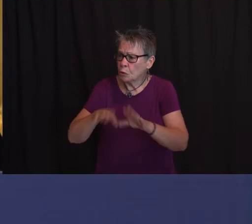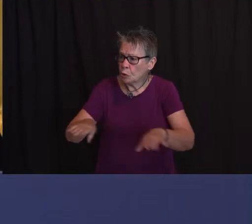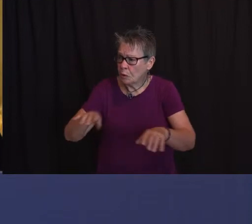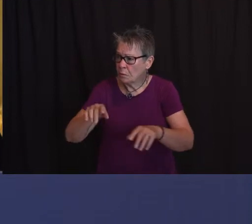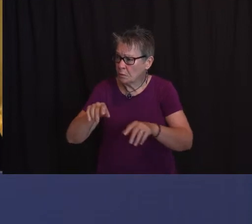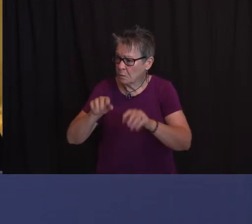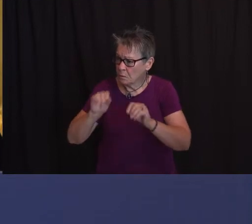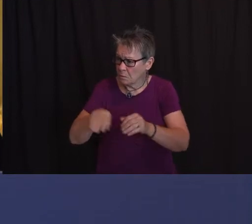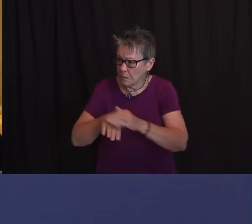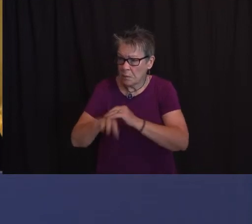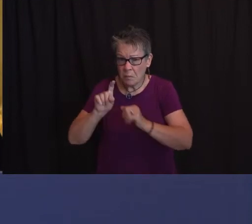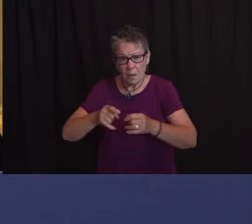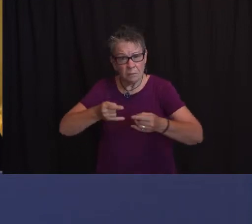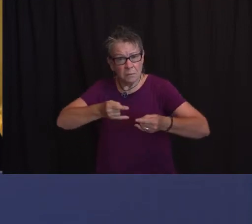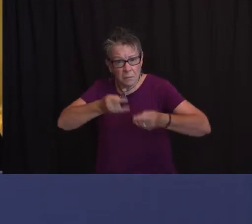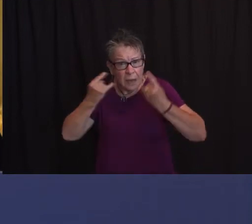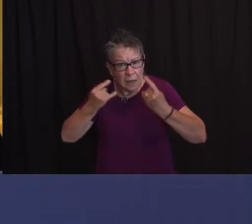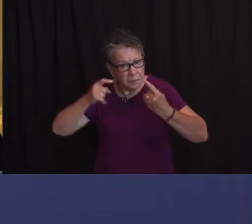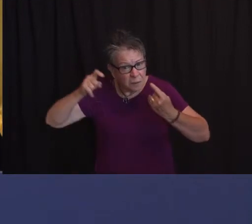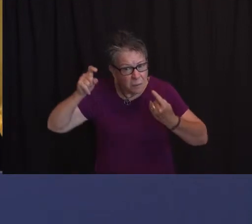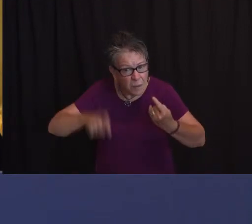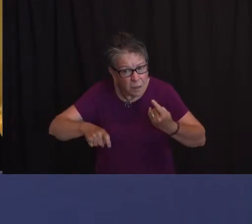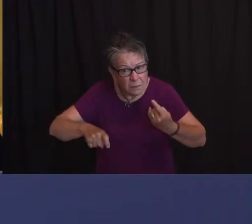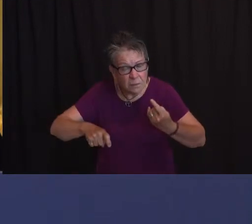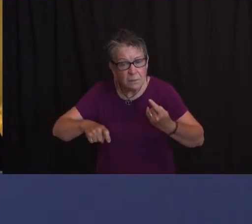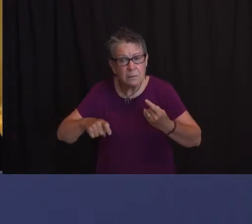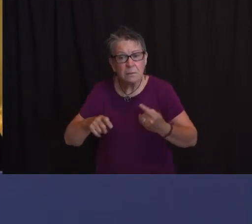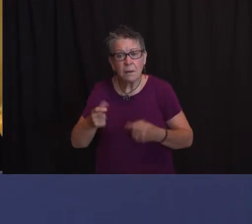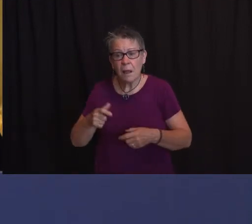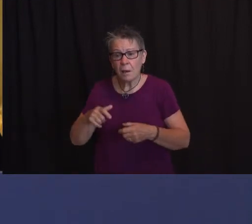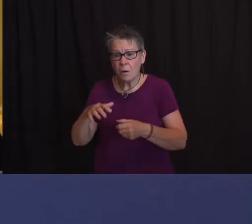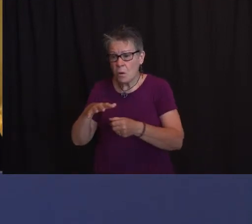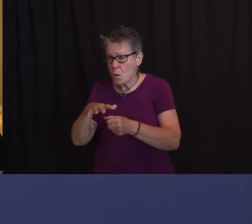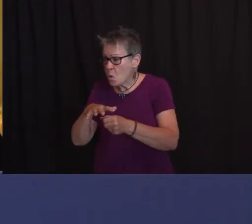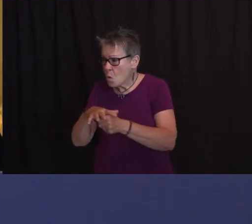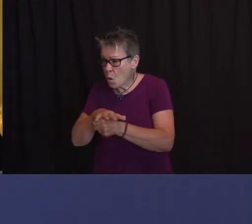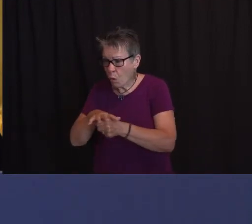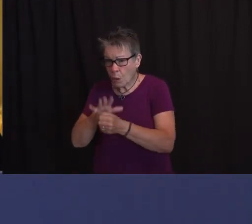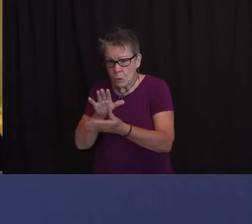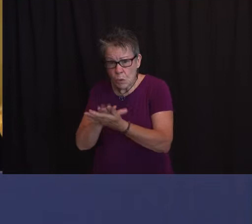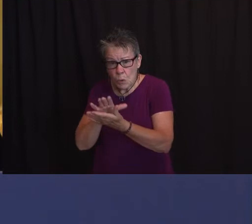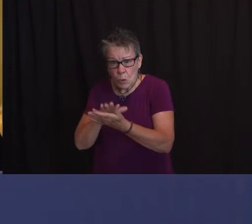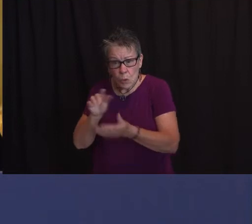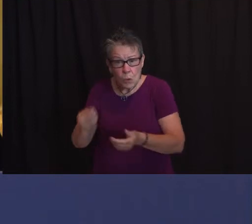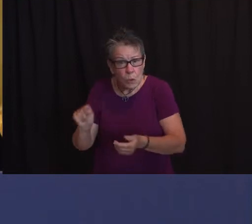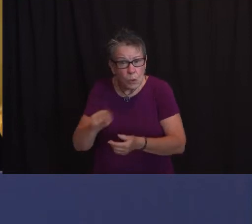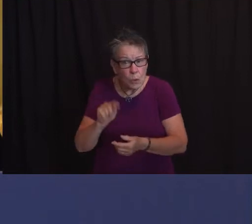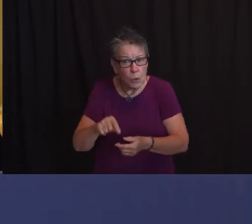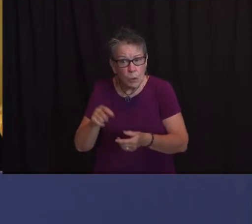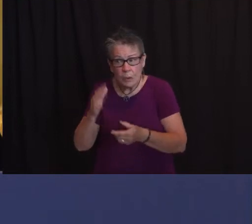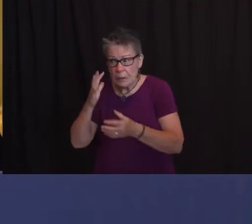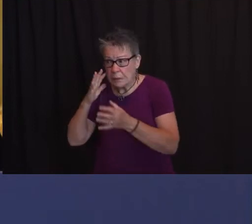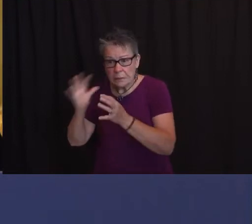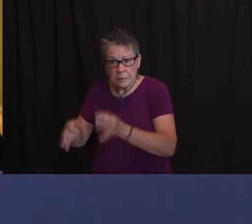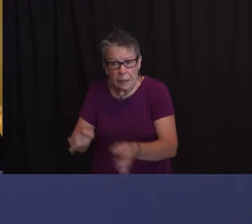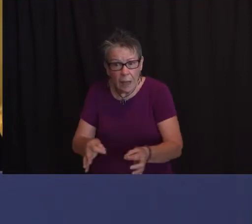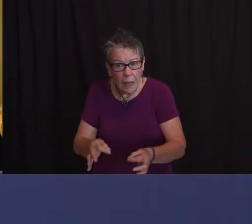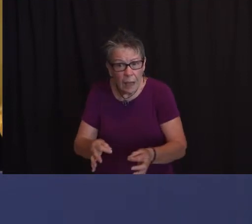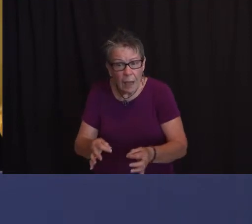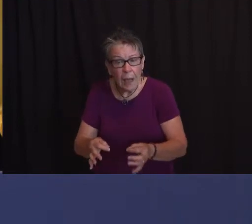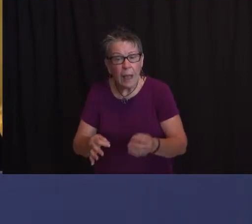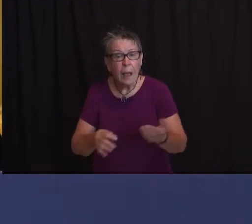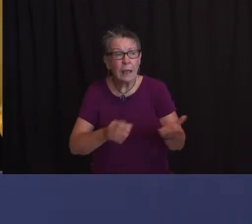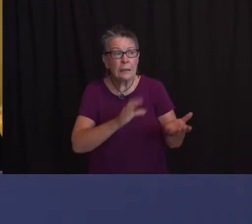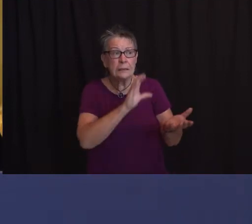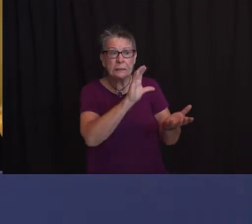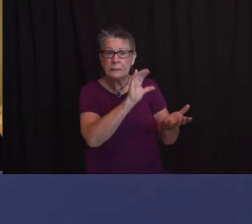change your guidance, or are you going to step in and change what the CDC has ordered for New Jersey schools? And lastly, for the